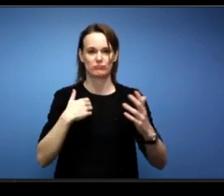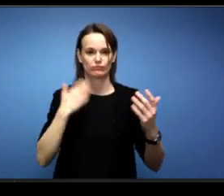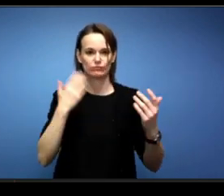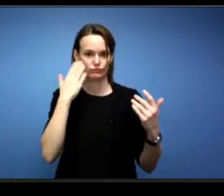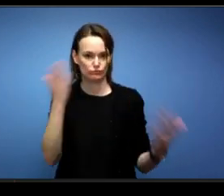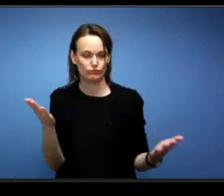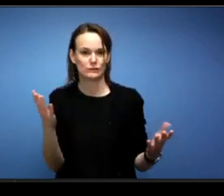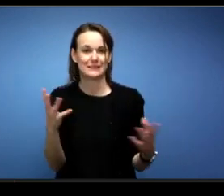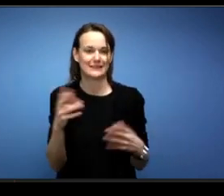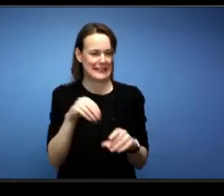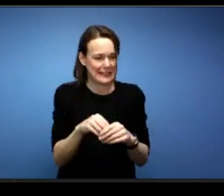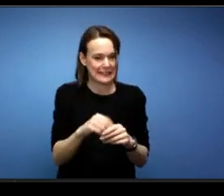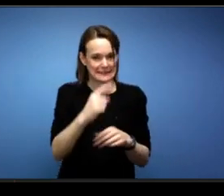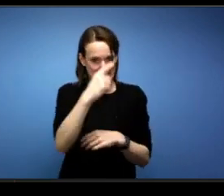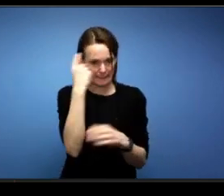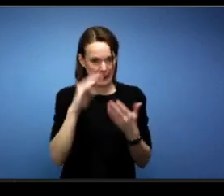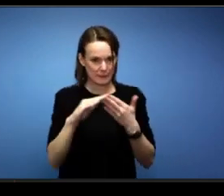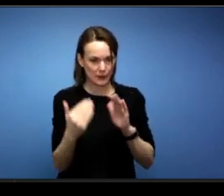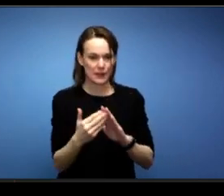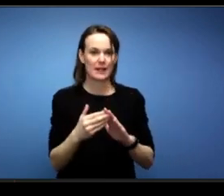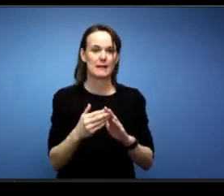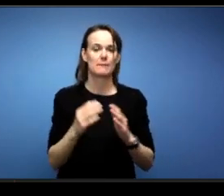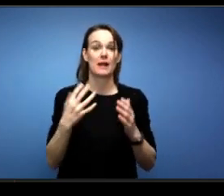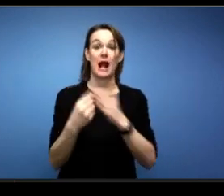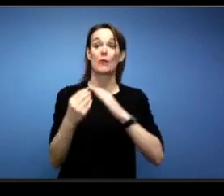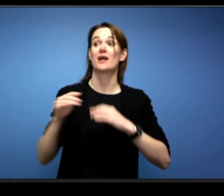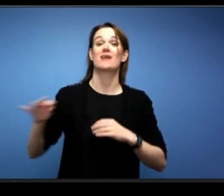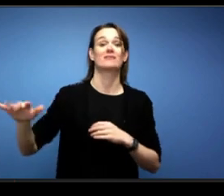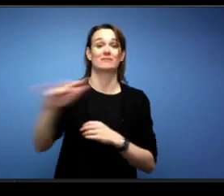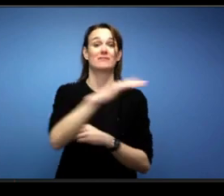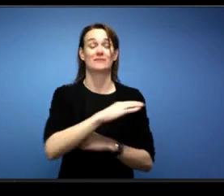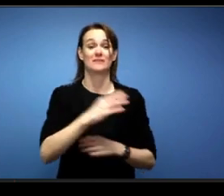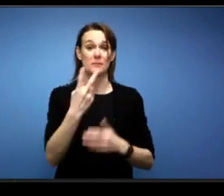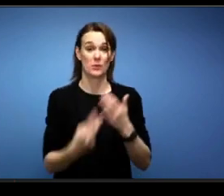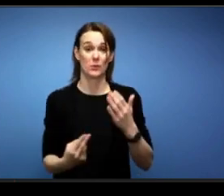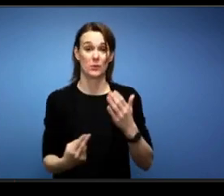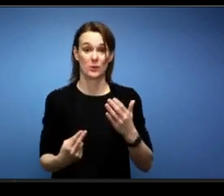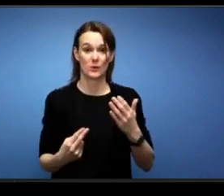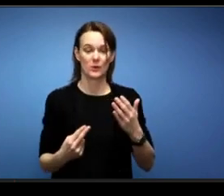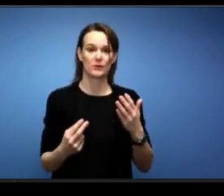Within the Black community and outside of the Black community, just really trying